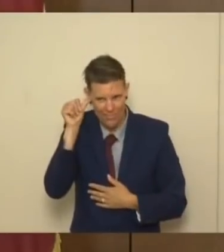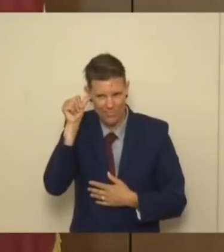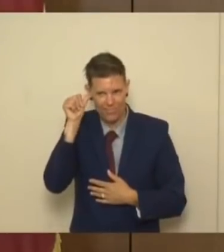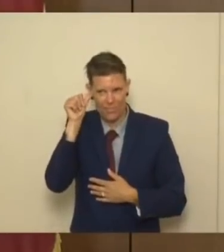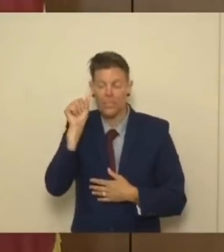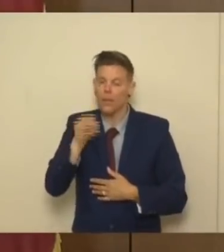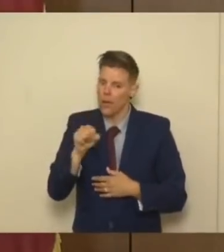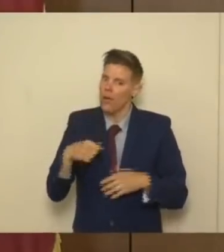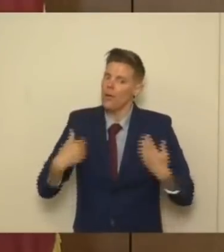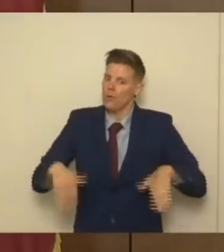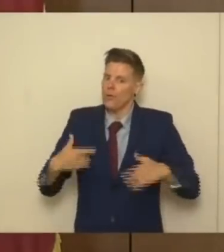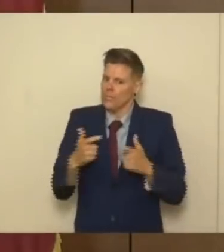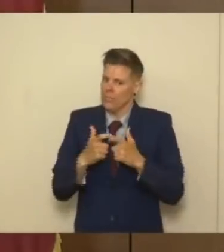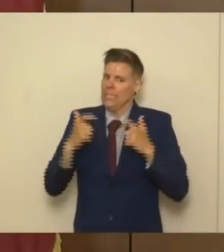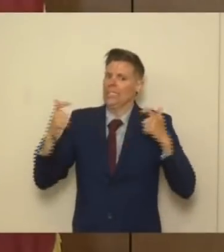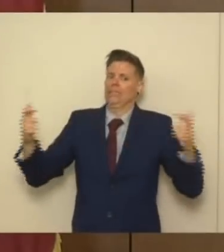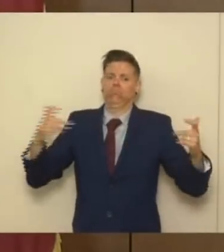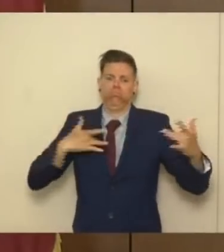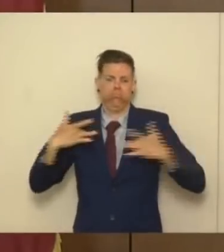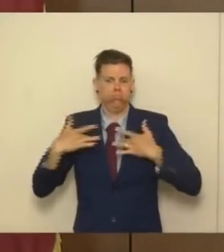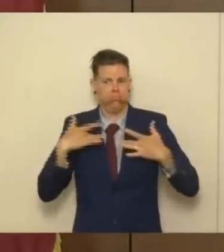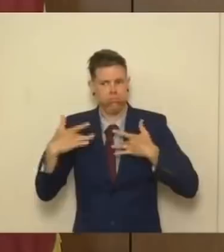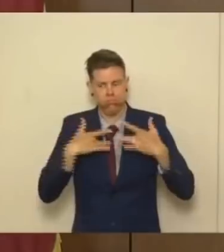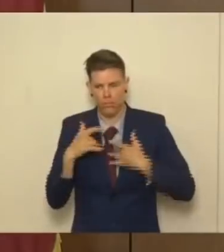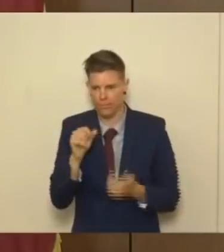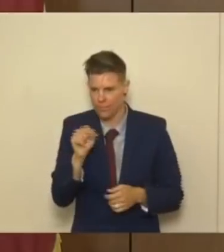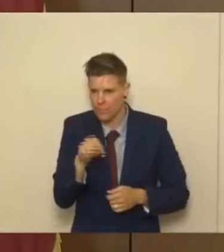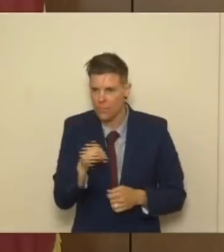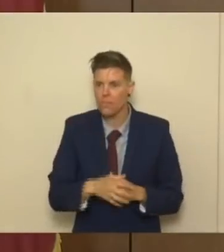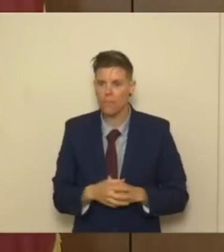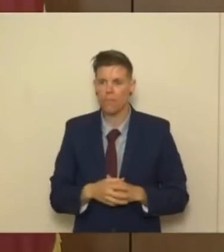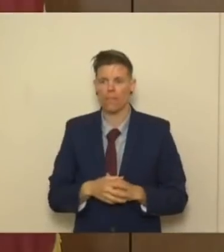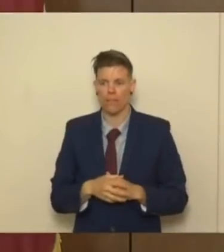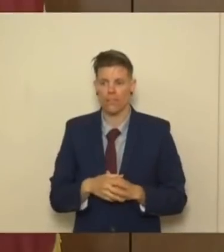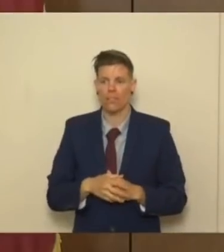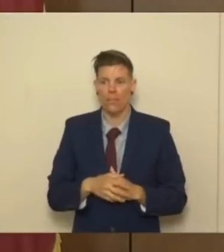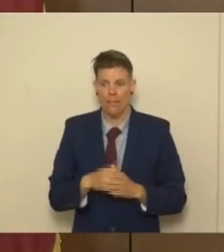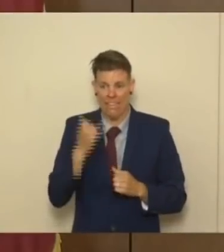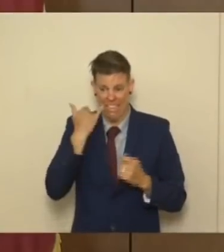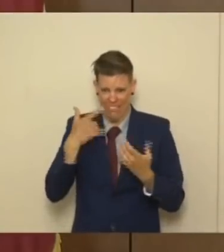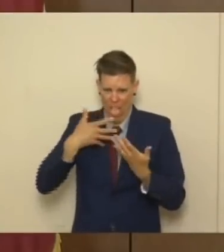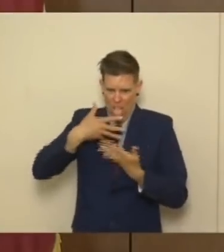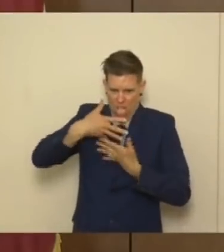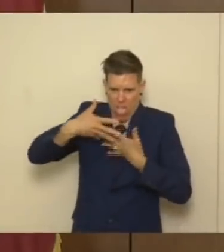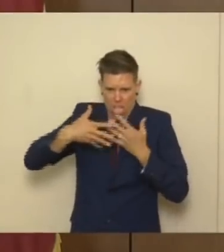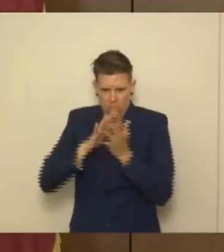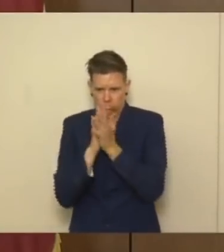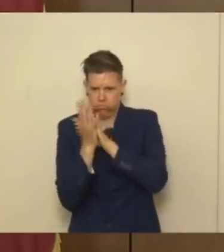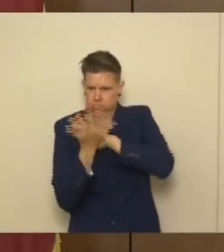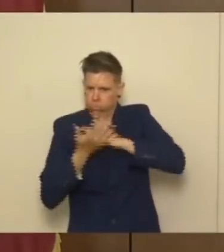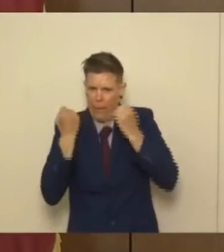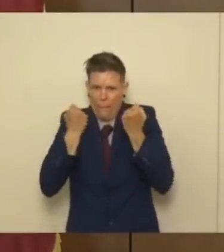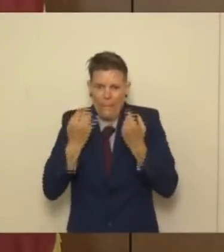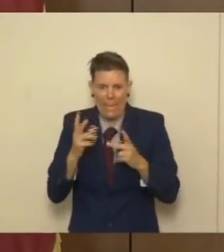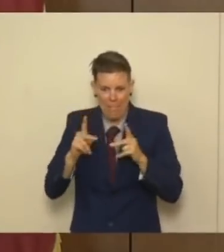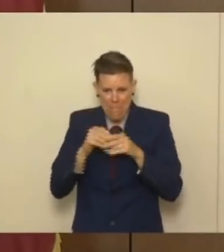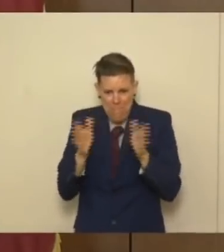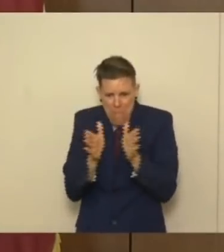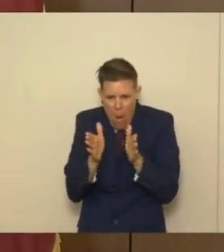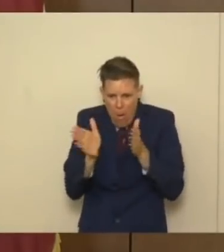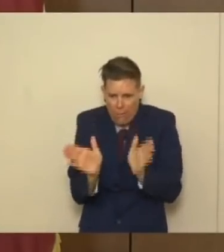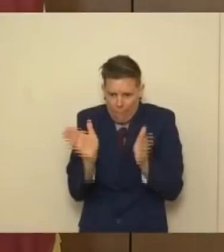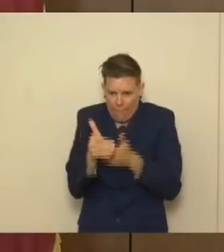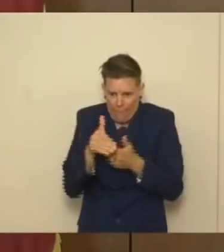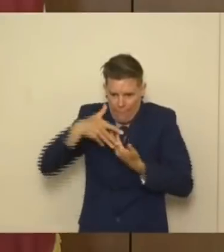where you've got large populations in very confined spaces, and we're required to provide, and